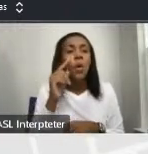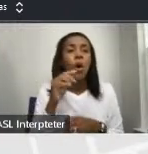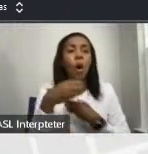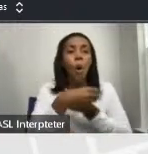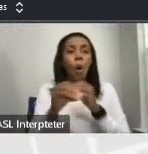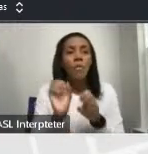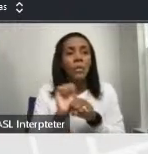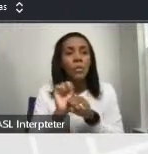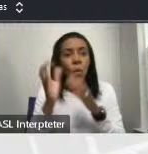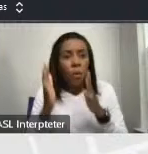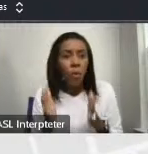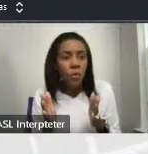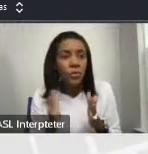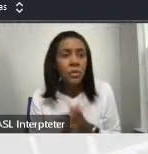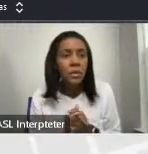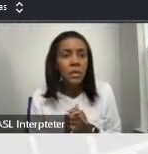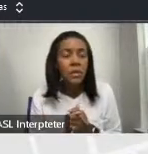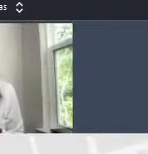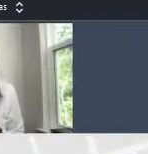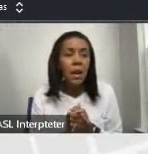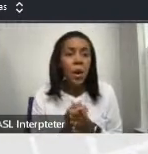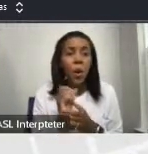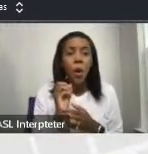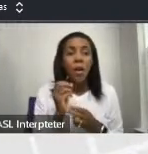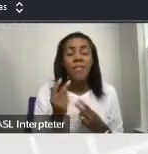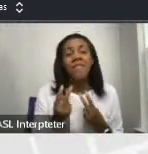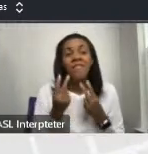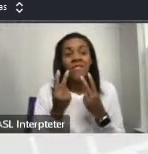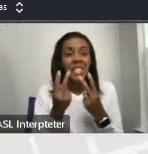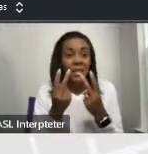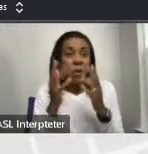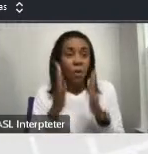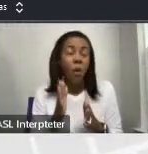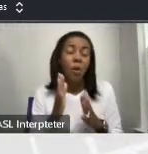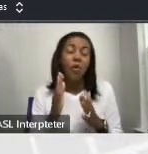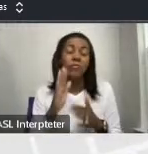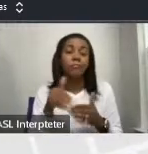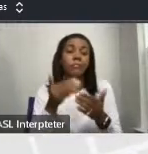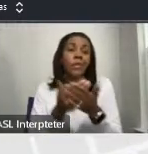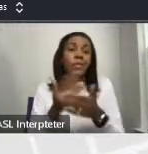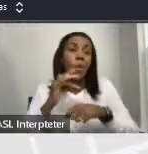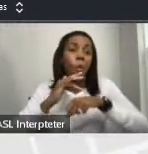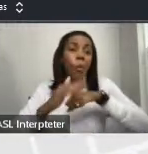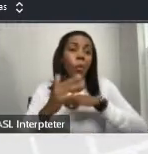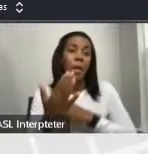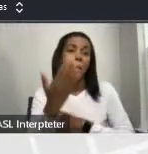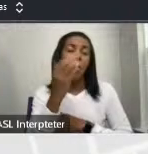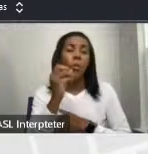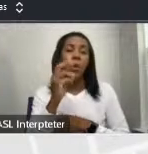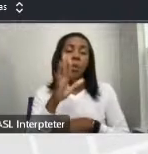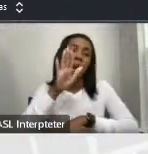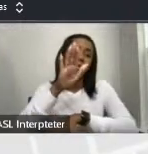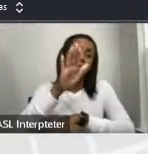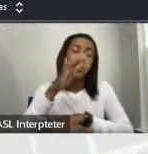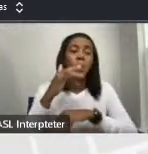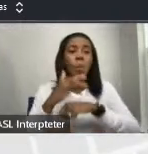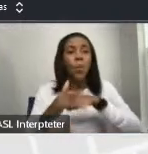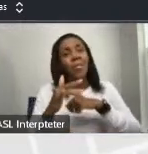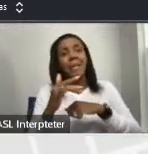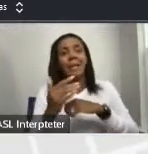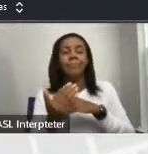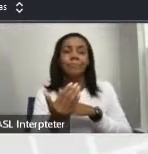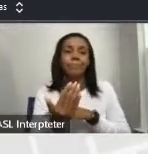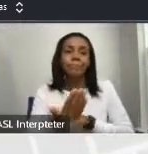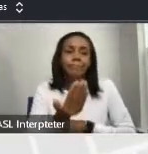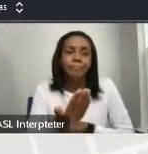workers. Park visitors come early morning, they come late afternoon, early evening, and they come on weekends.